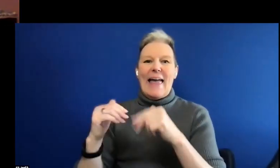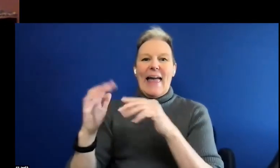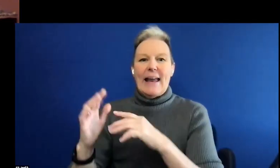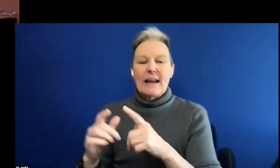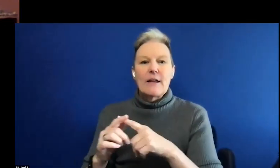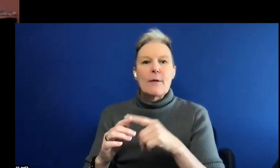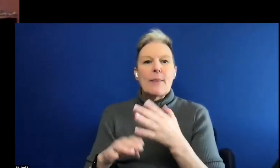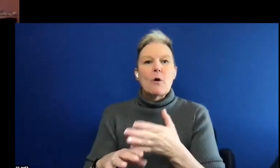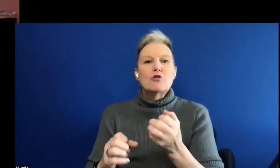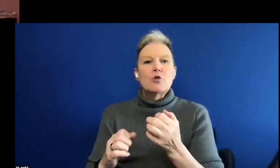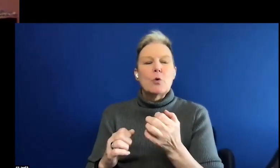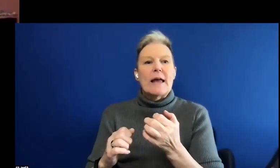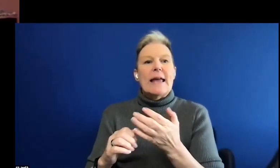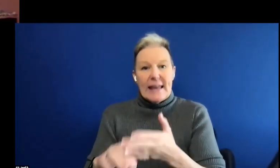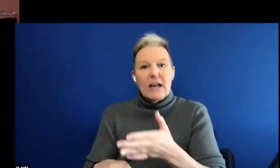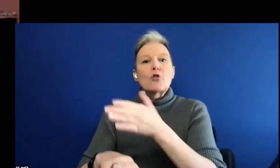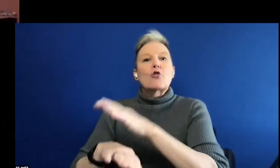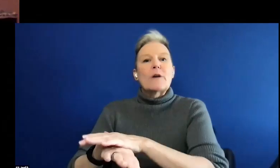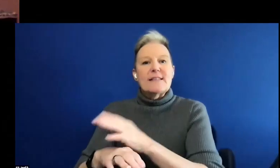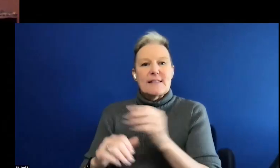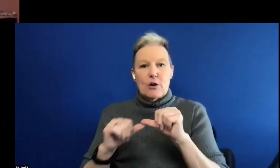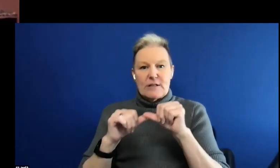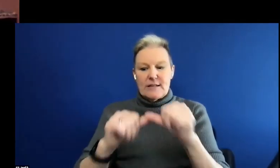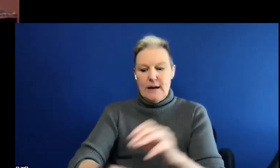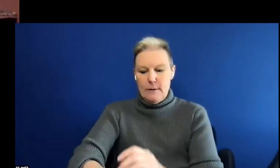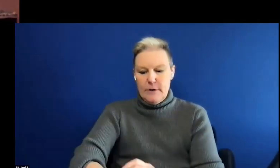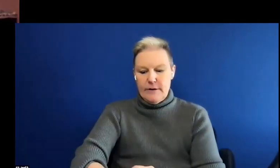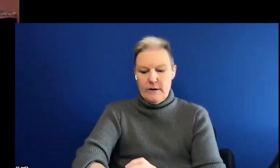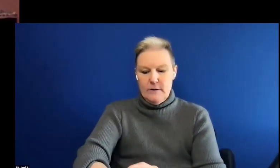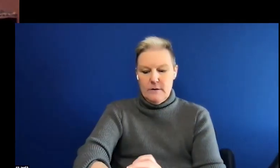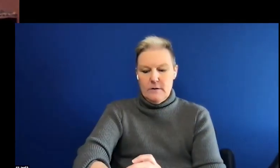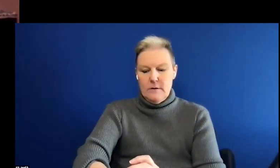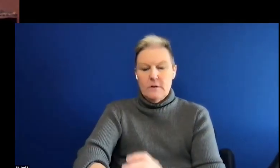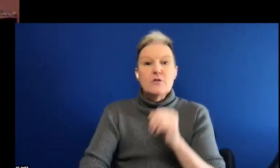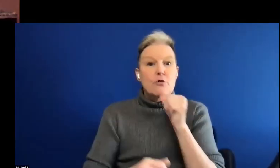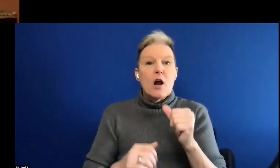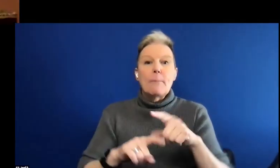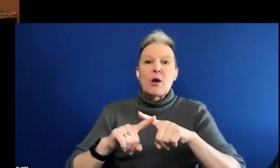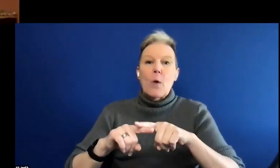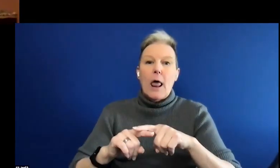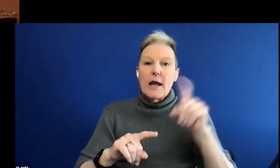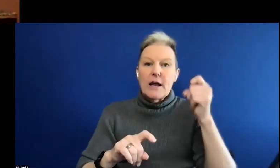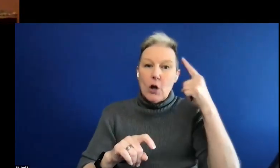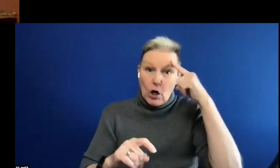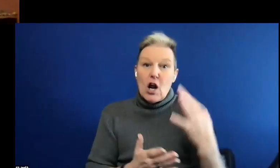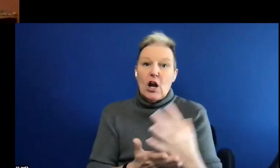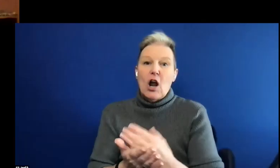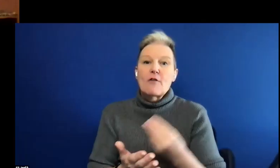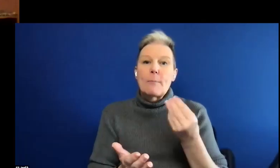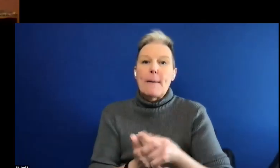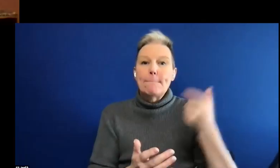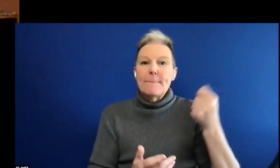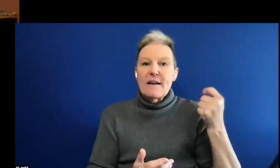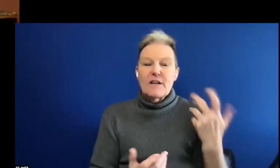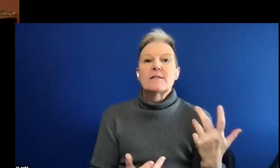to increase their sustainability, to not have to be reliant on government benefits, and they are